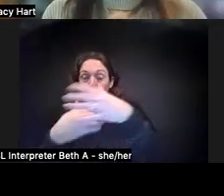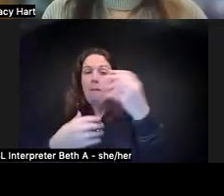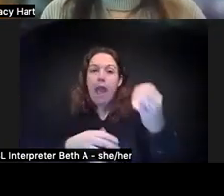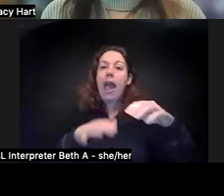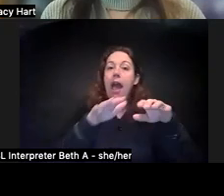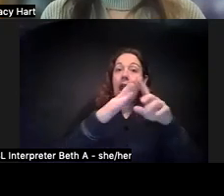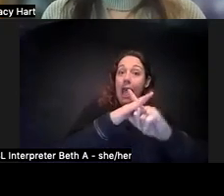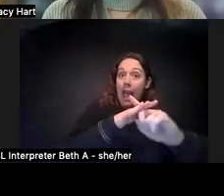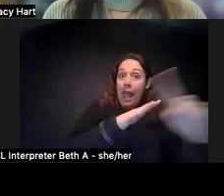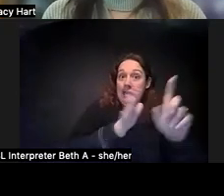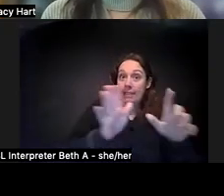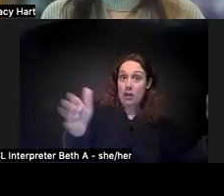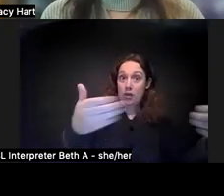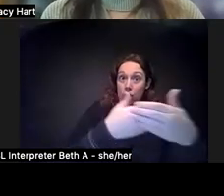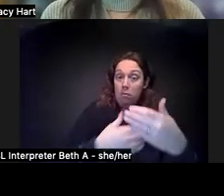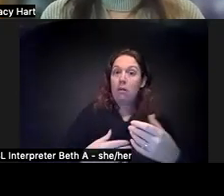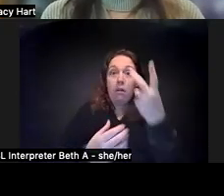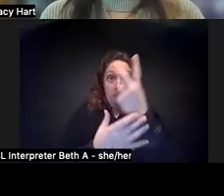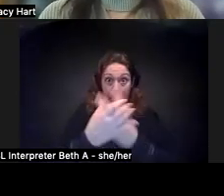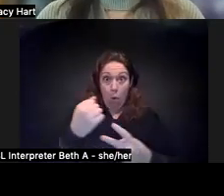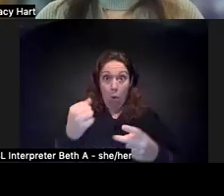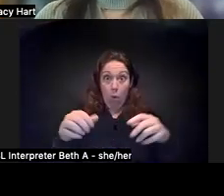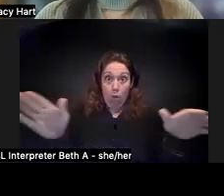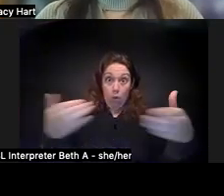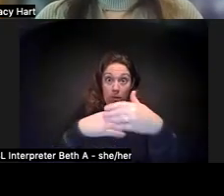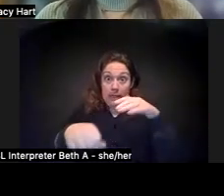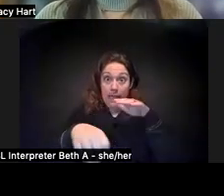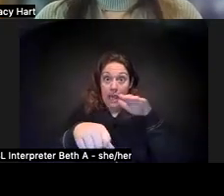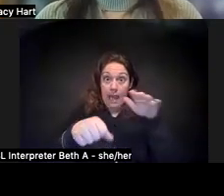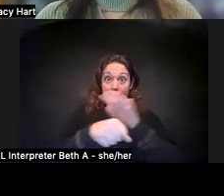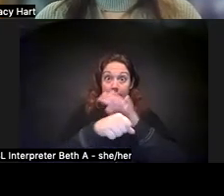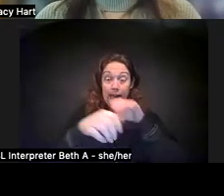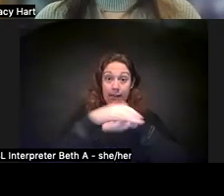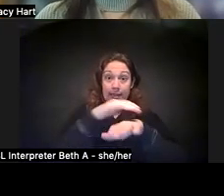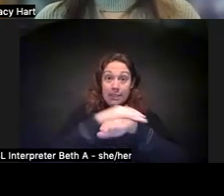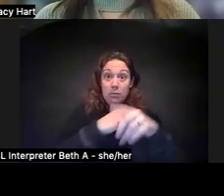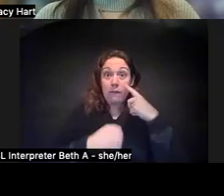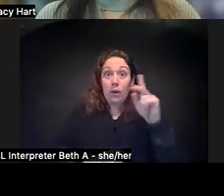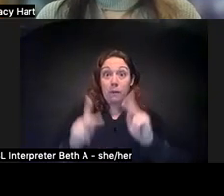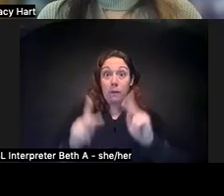routes accessible for people with disabilities? Next slide.